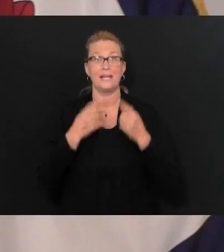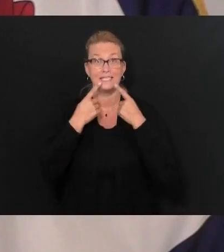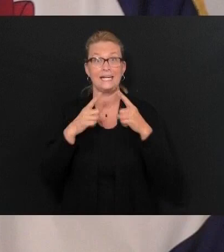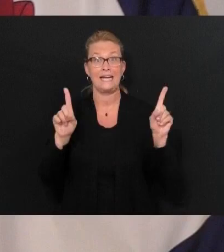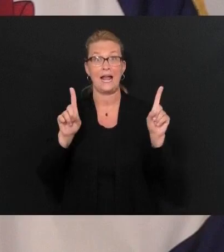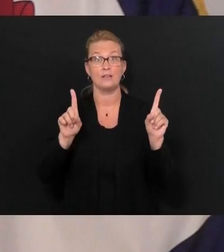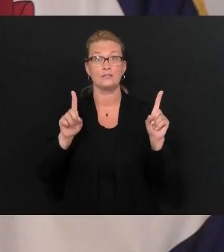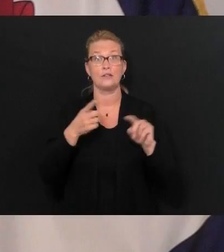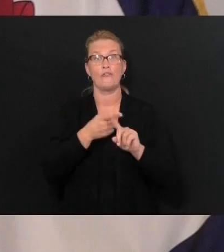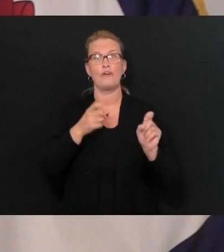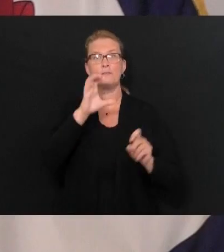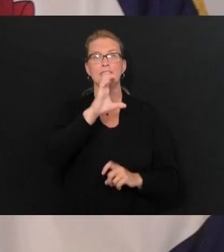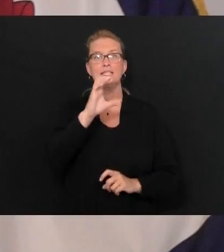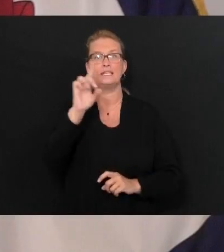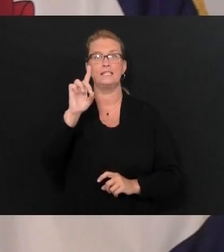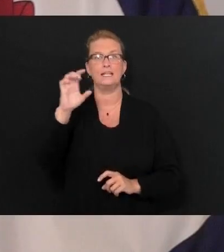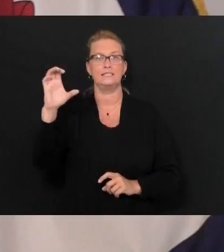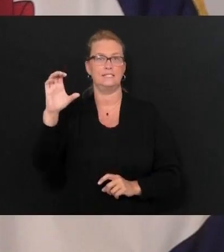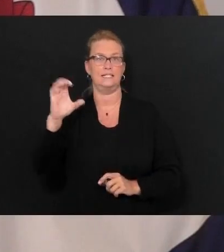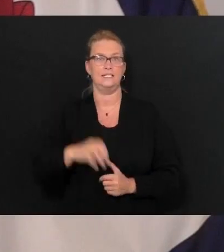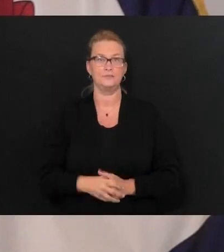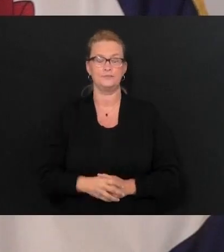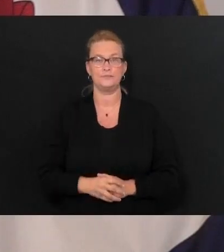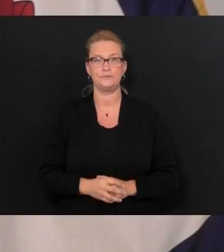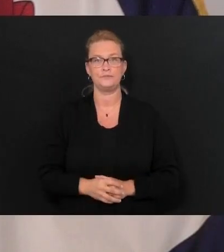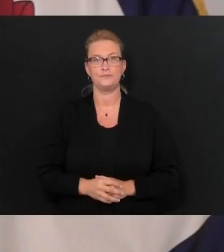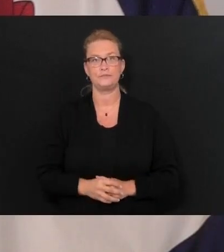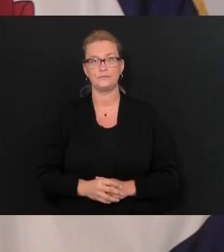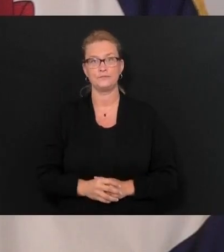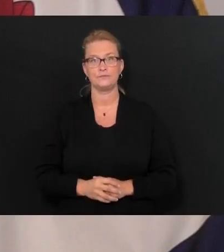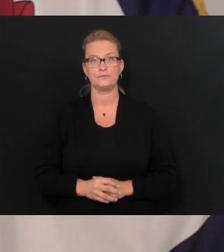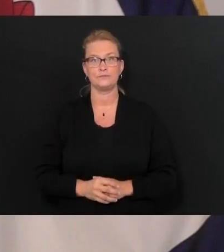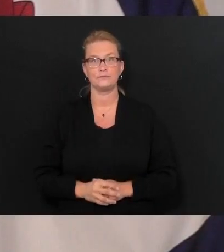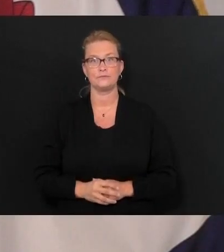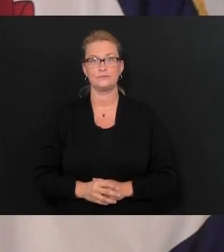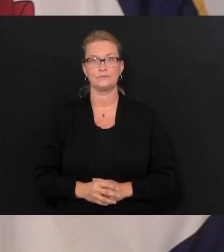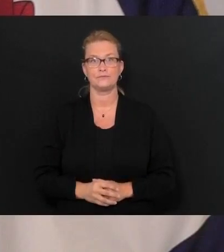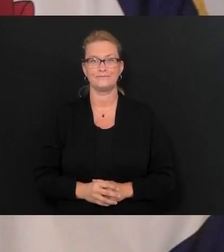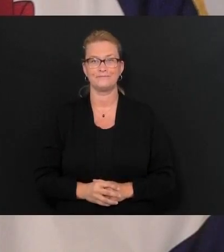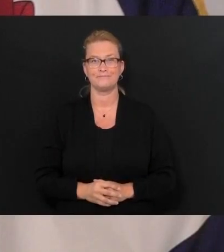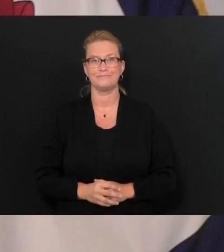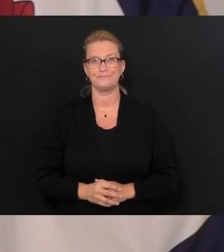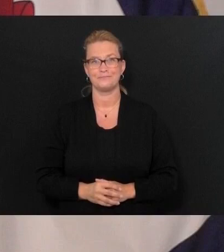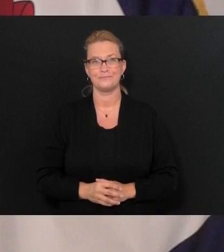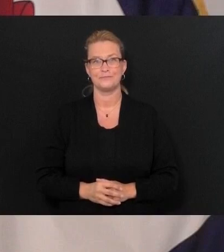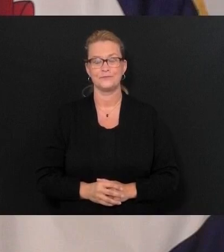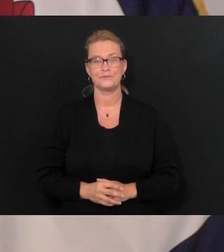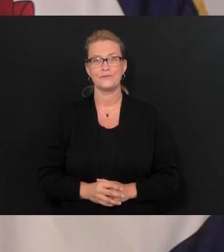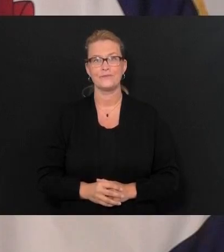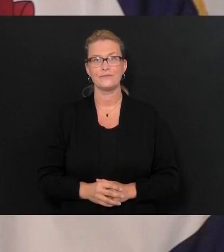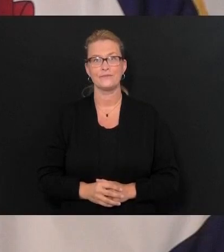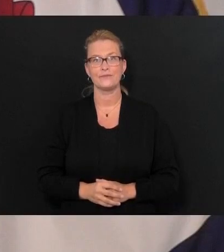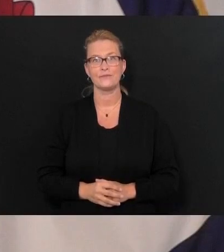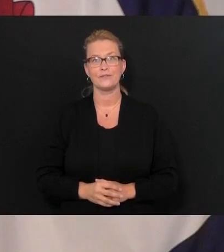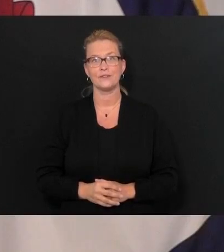from the CDC. And let me see if I can find it real quick.